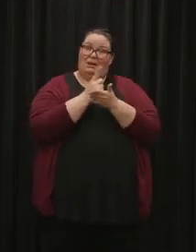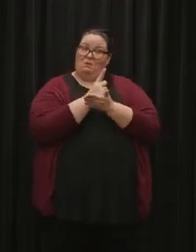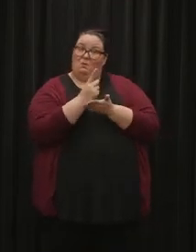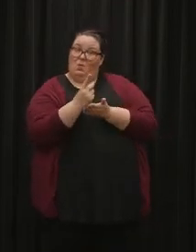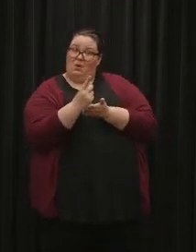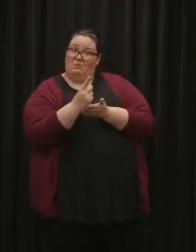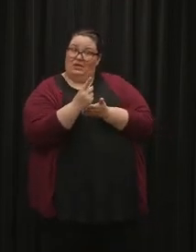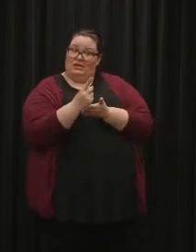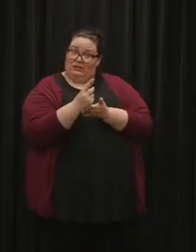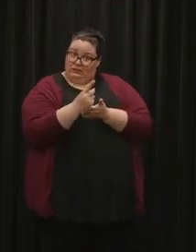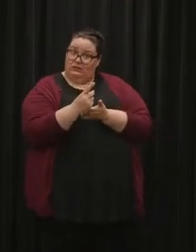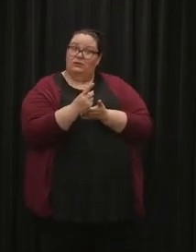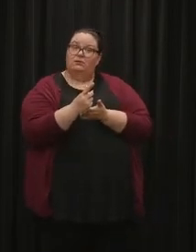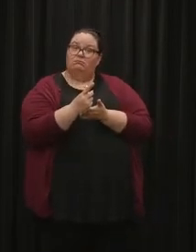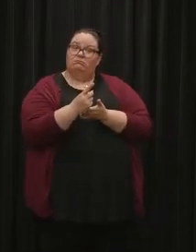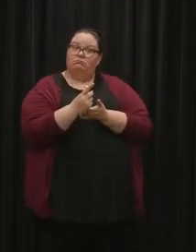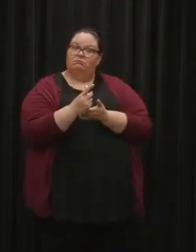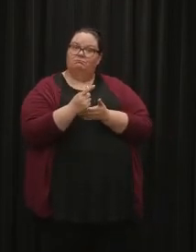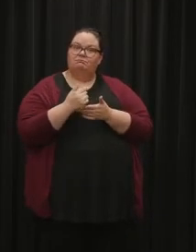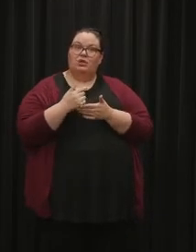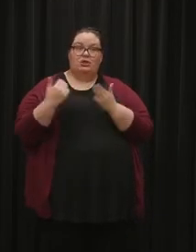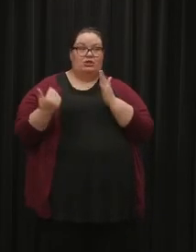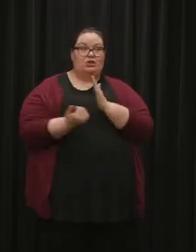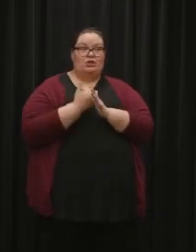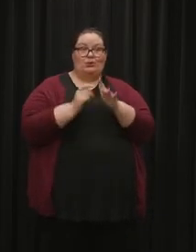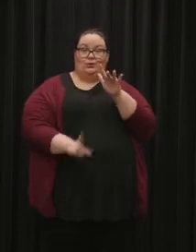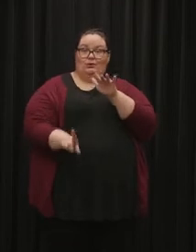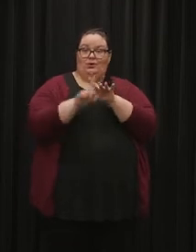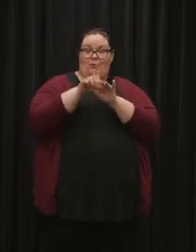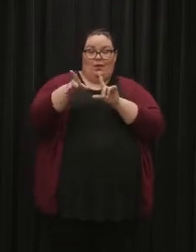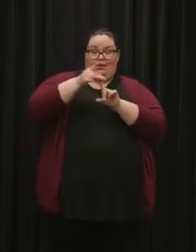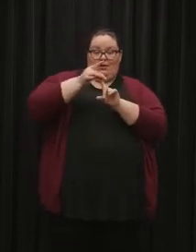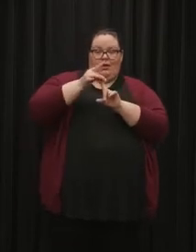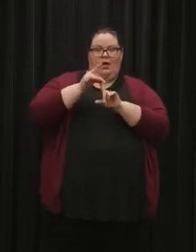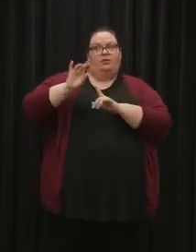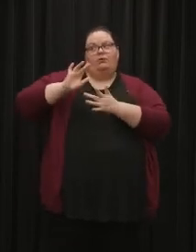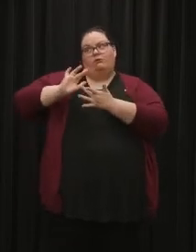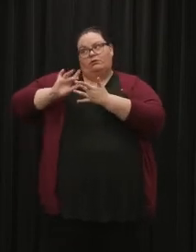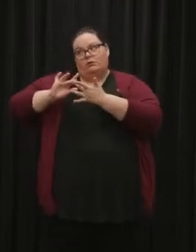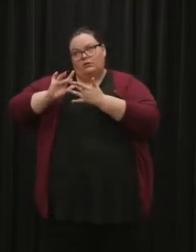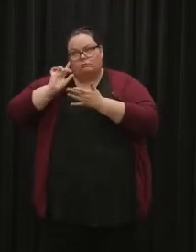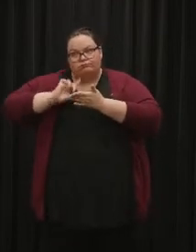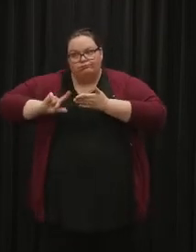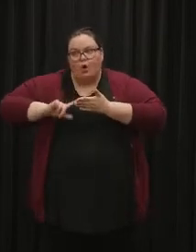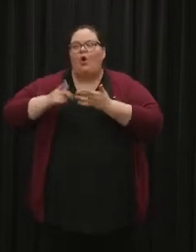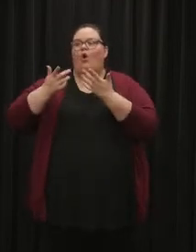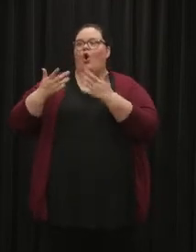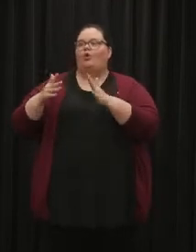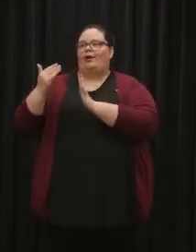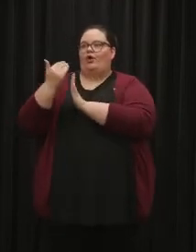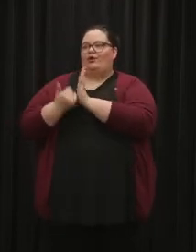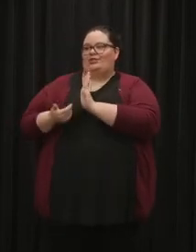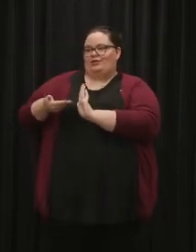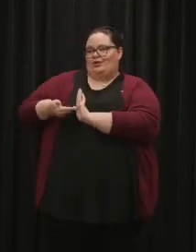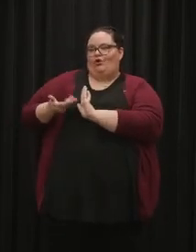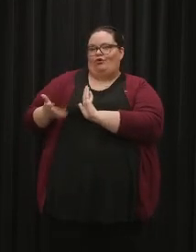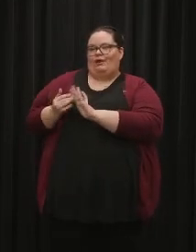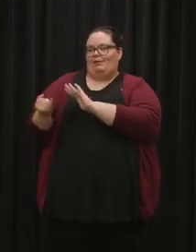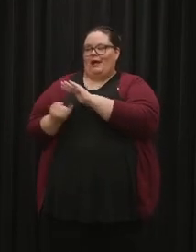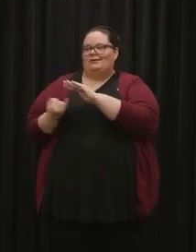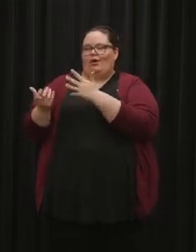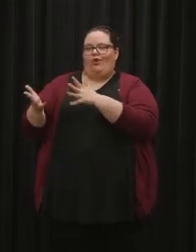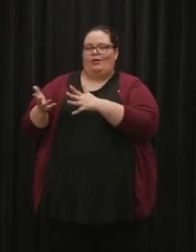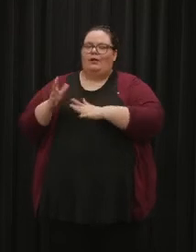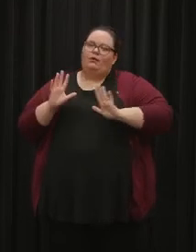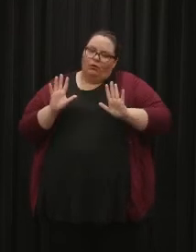the days that as soon as you get a new case, again, doing the contact tracing, is it somebody that was already on the list? How many people are self-isolating,